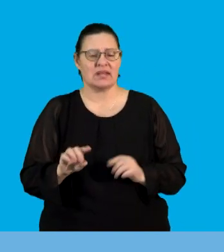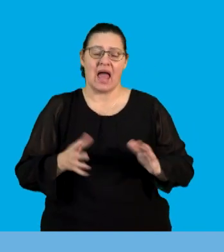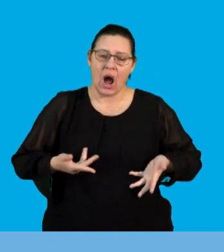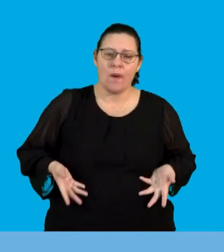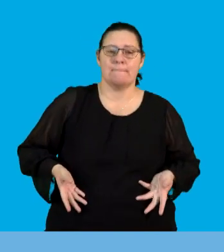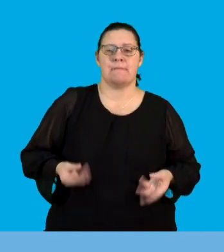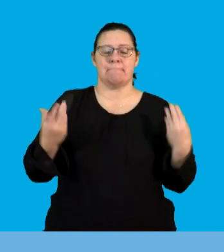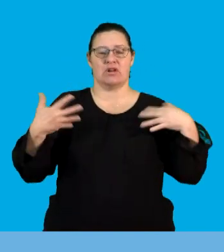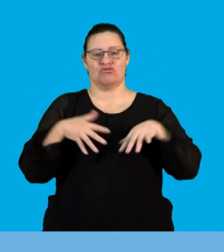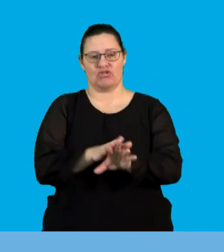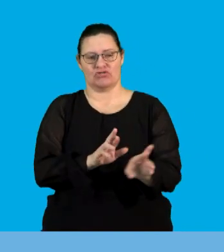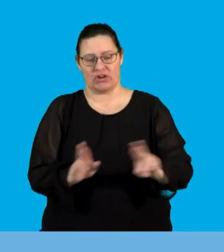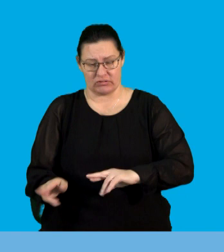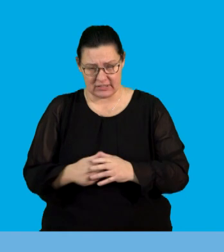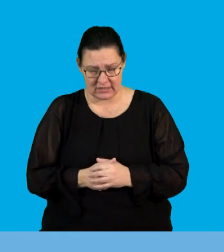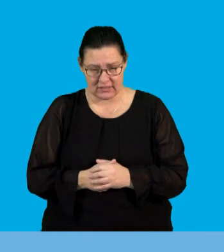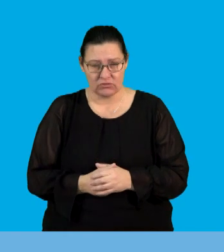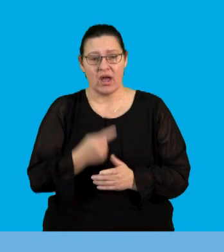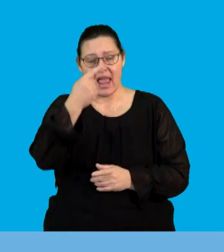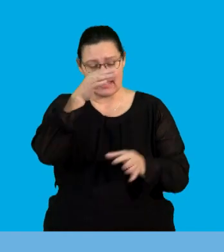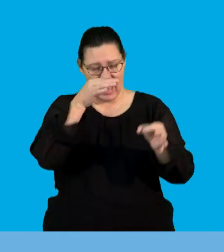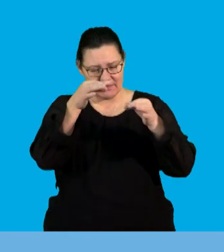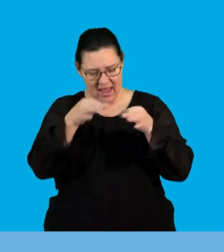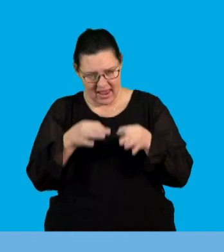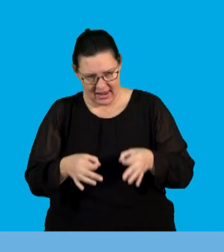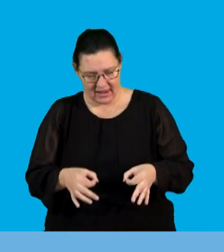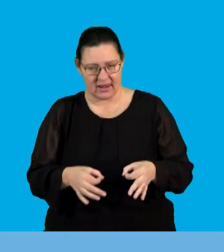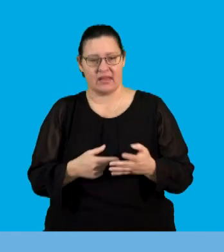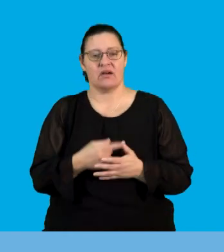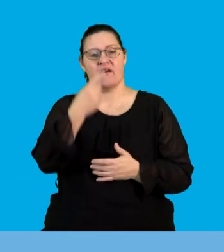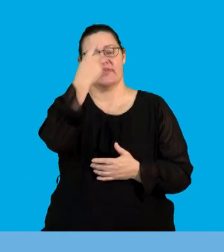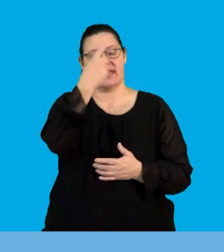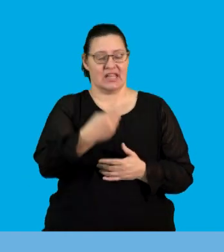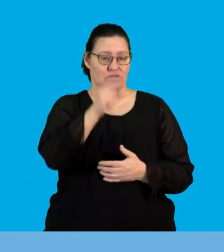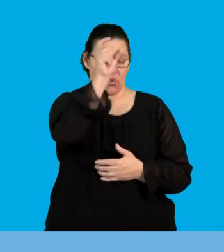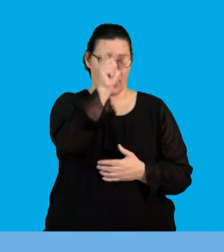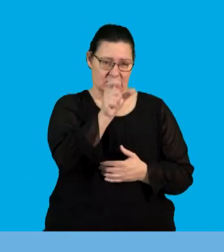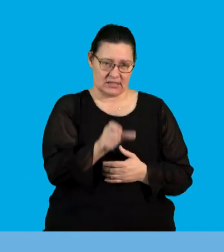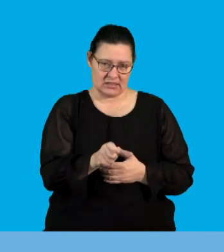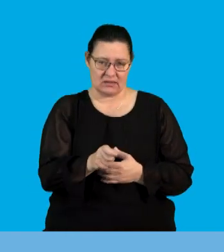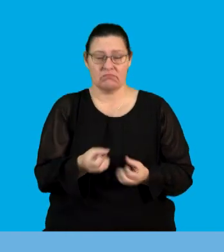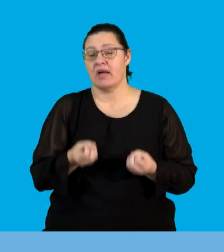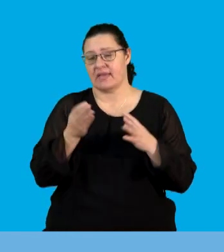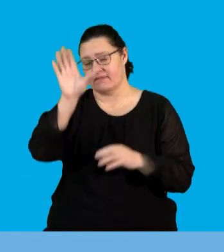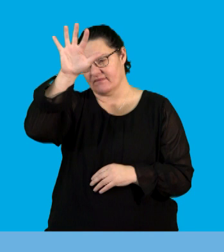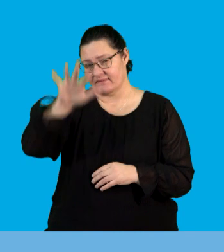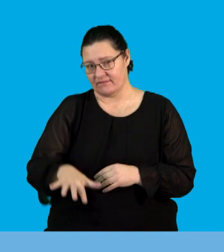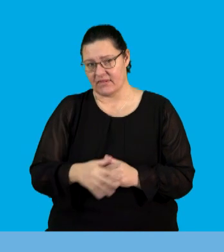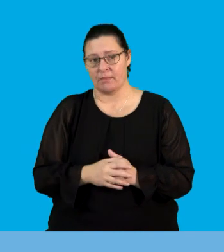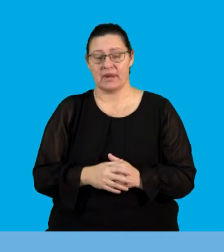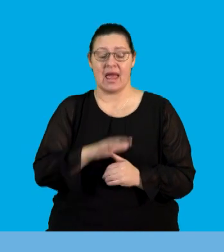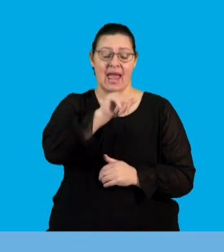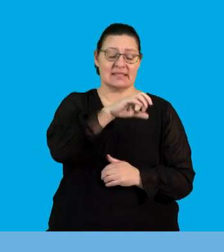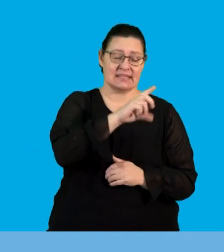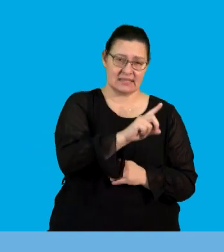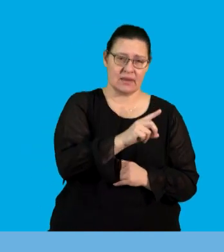not forgetting the neutralization reaction. So the descriptions of each of these substances or the descriptions of each of these terms are given here.